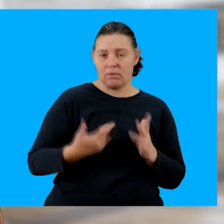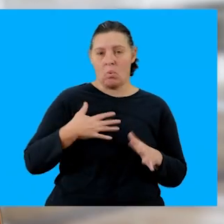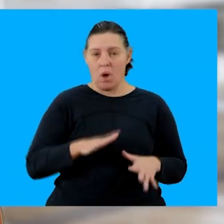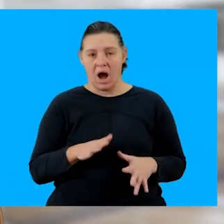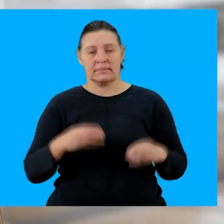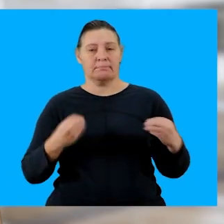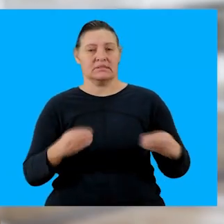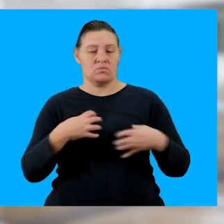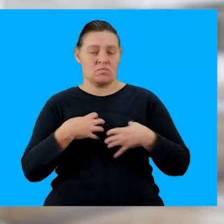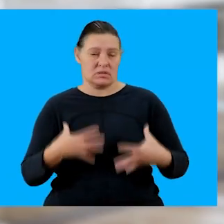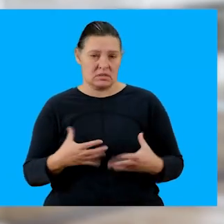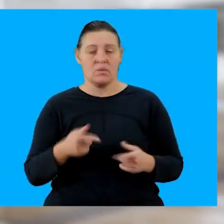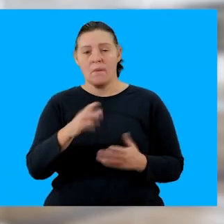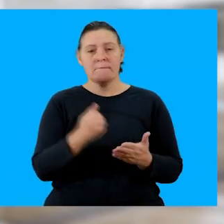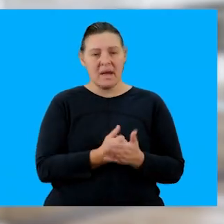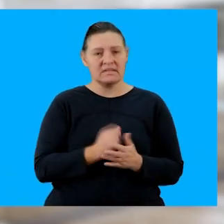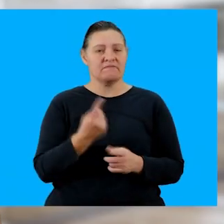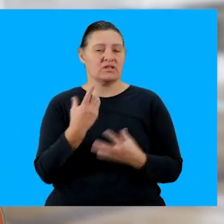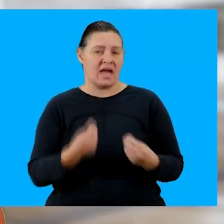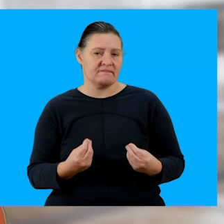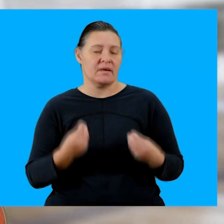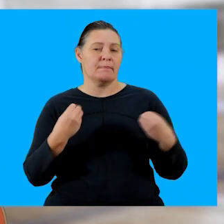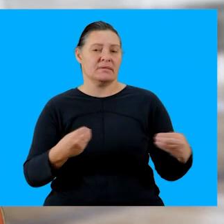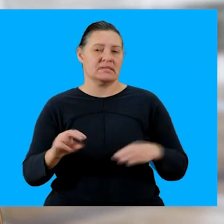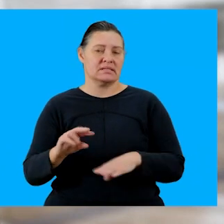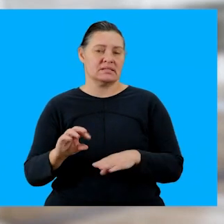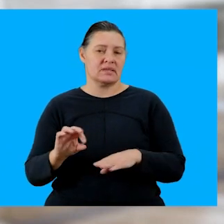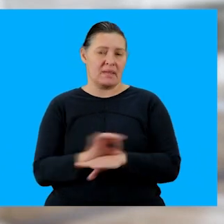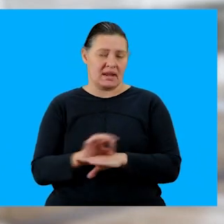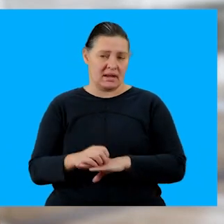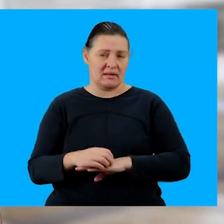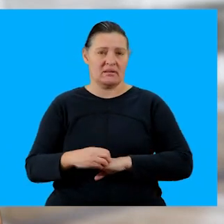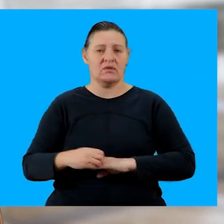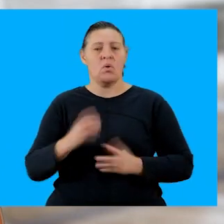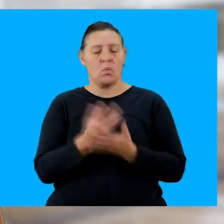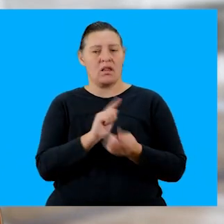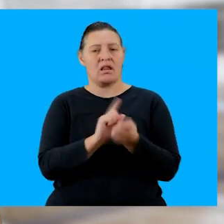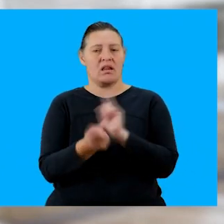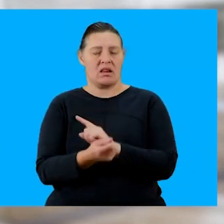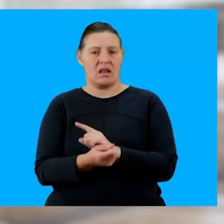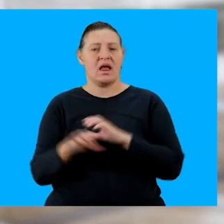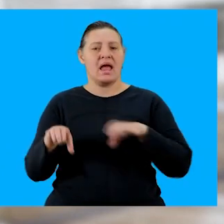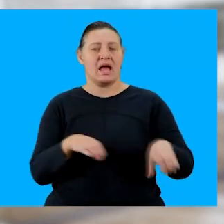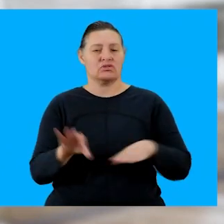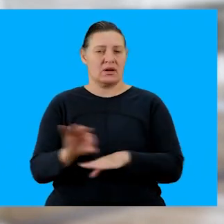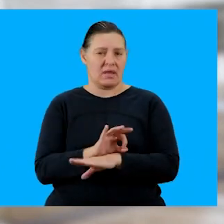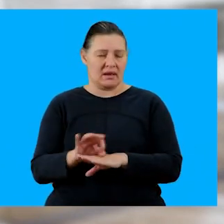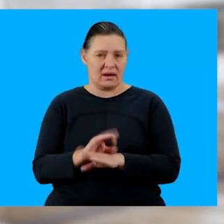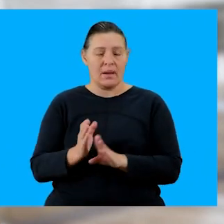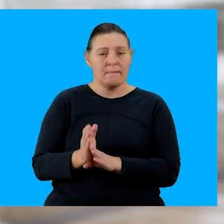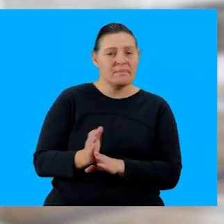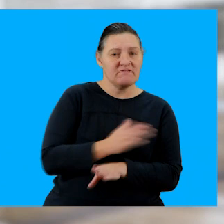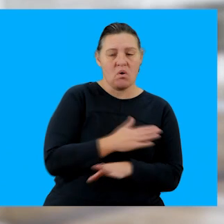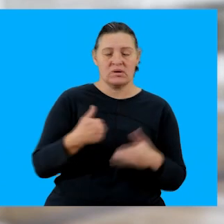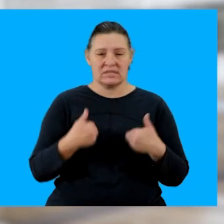you aspire to be an entrepreneur, you need to first have a business plan that you are going to transform into an action